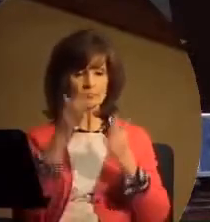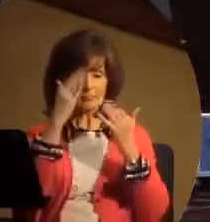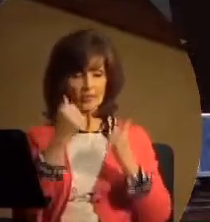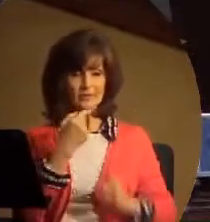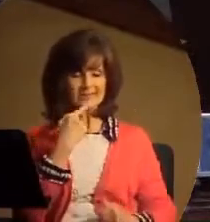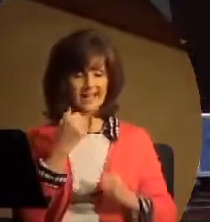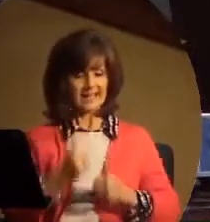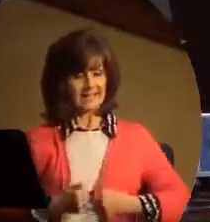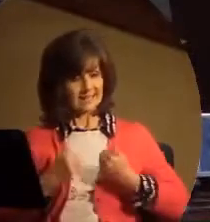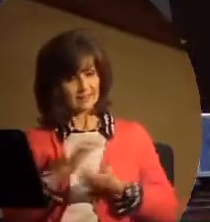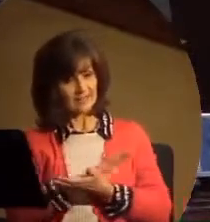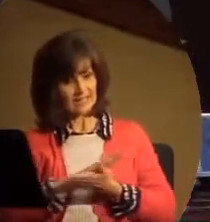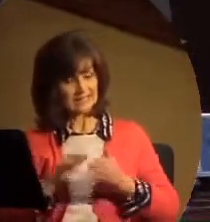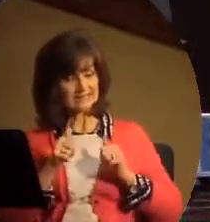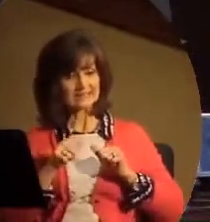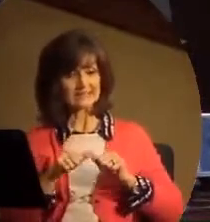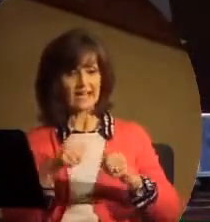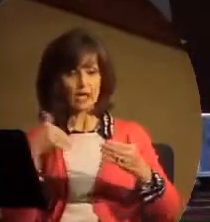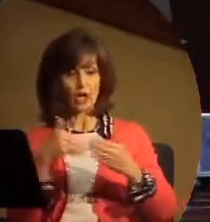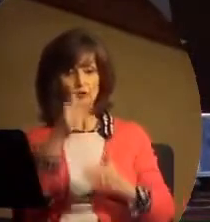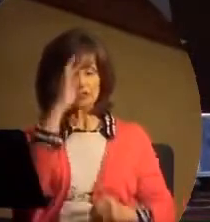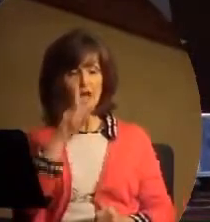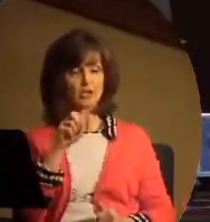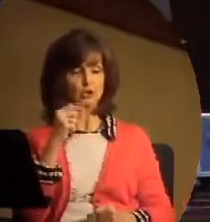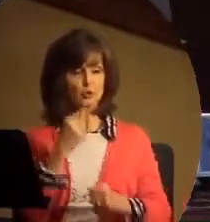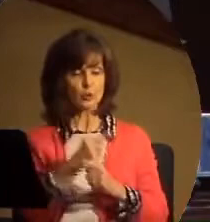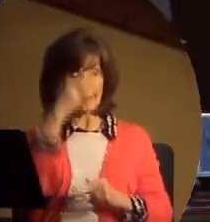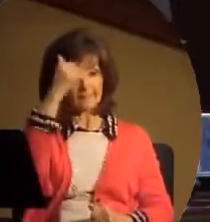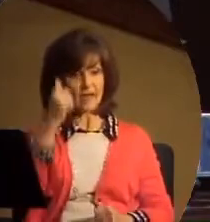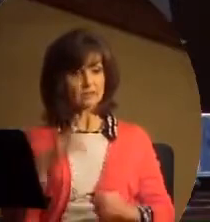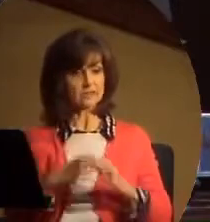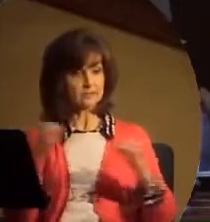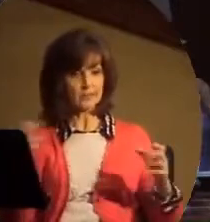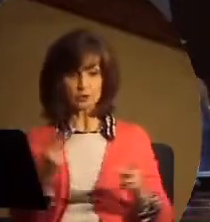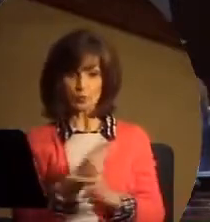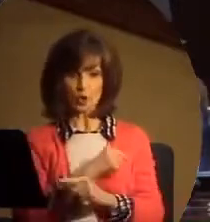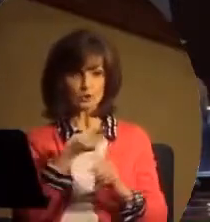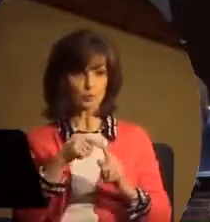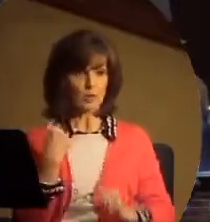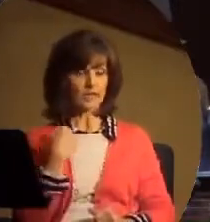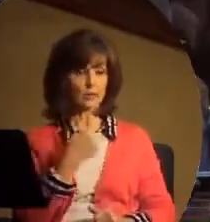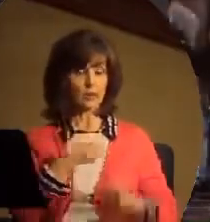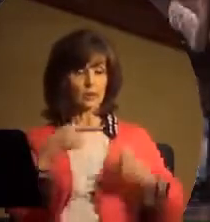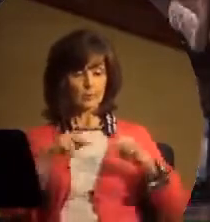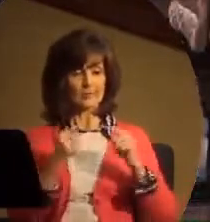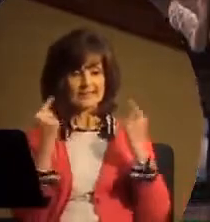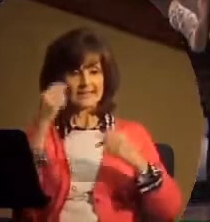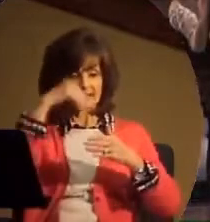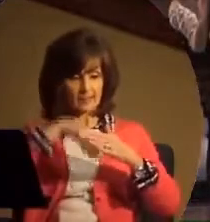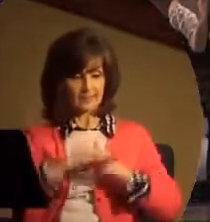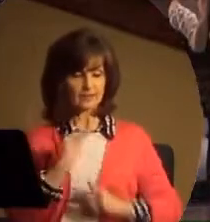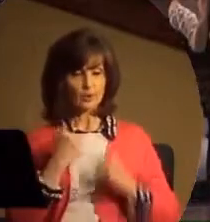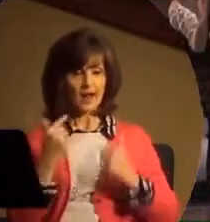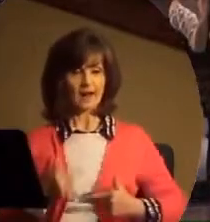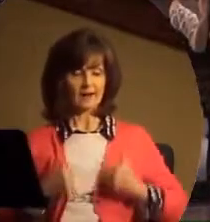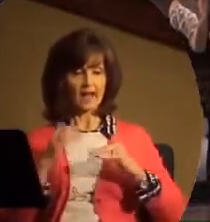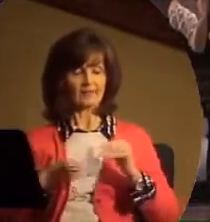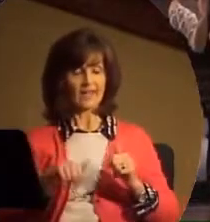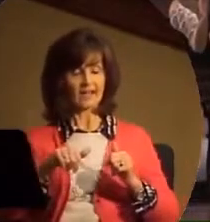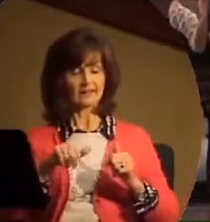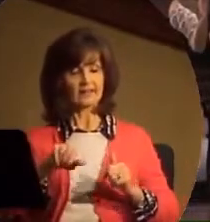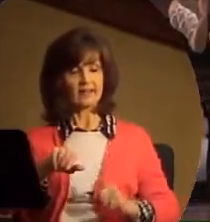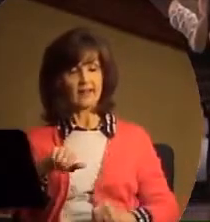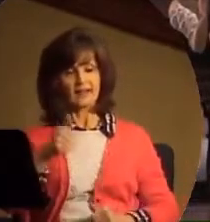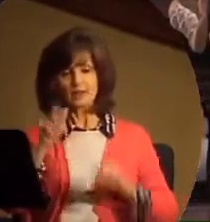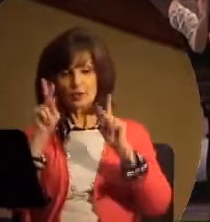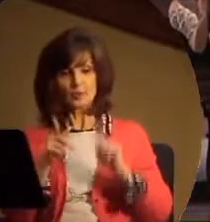Live clean. Stay close to God. Do right, because it's much worse when we allow sin to come in our life than it is for somebody that never even darts the doors of